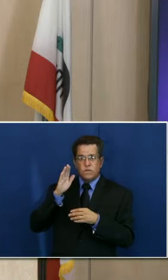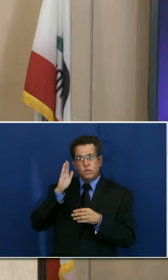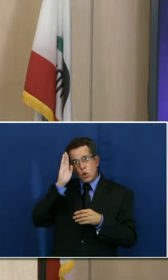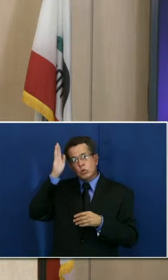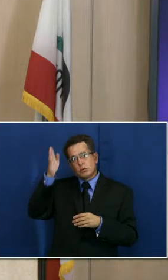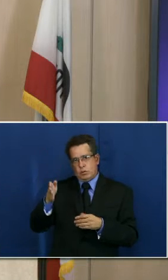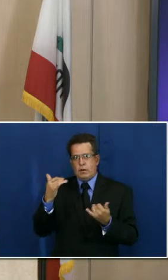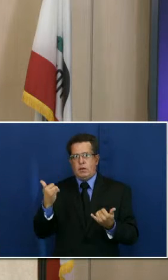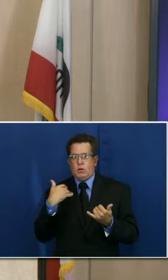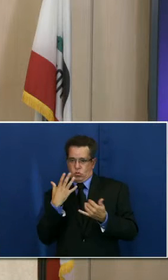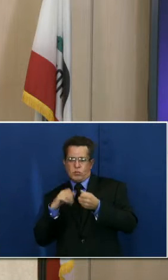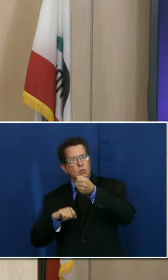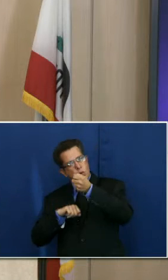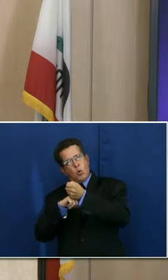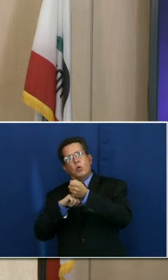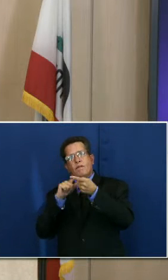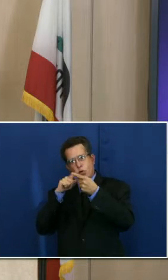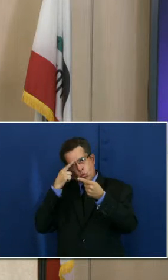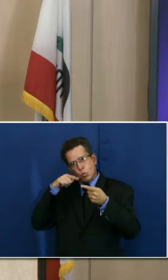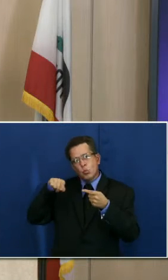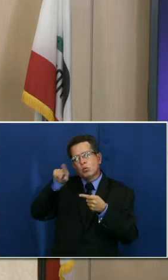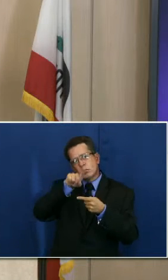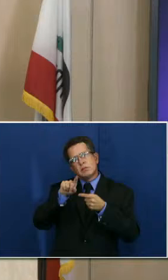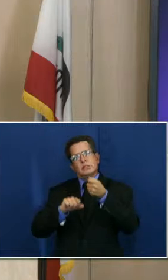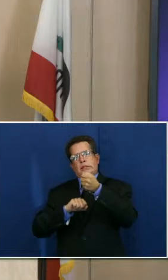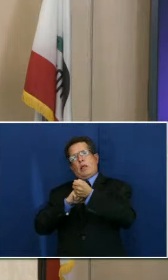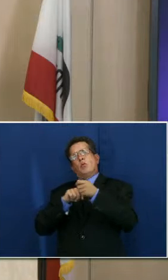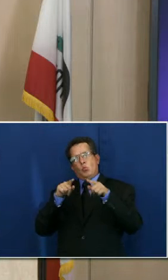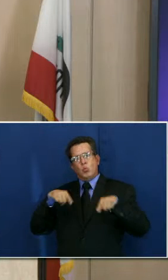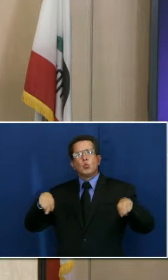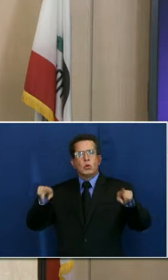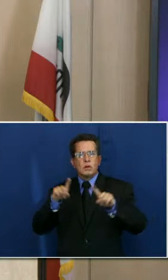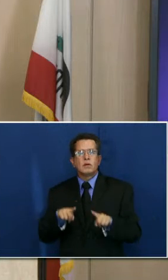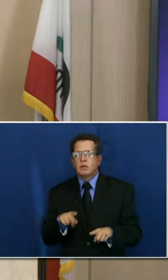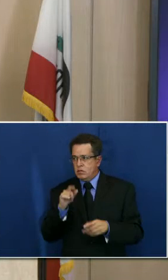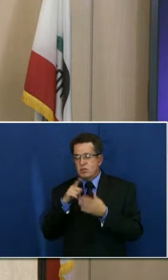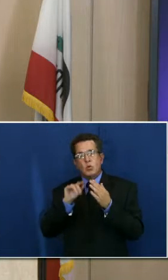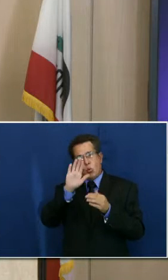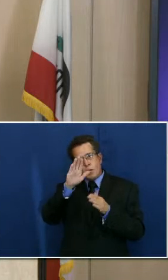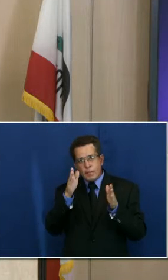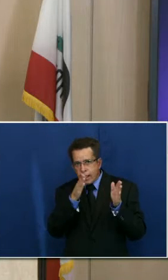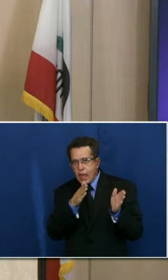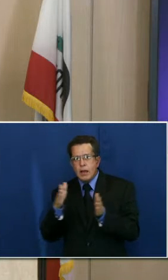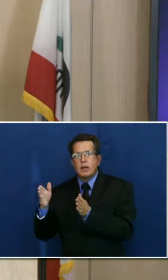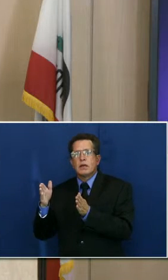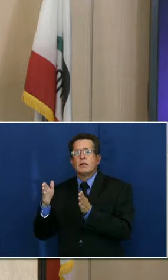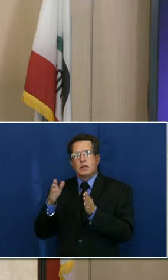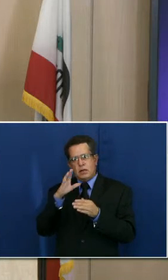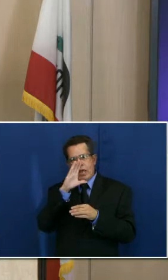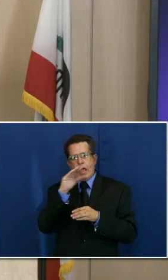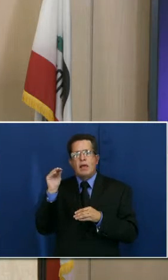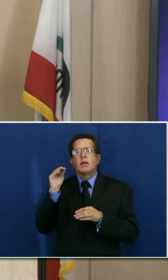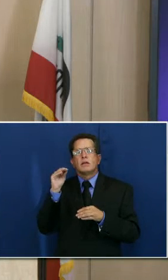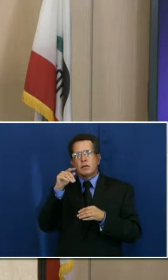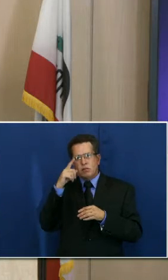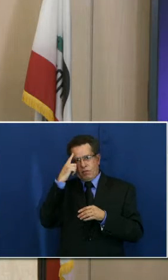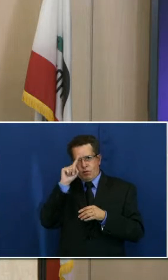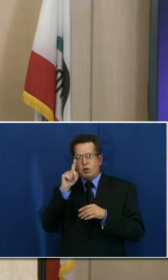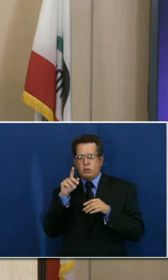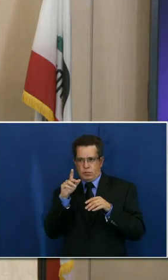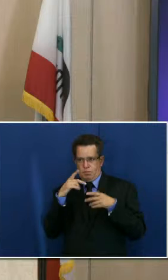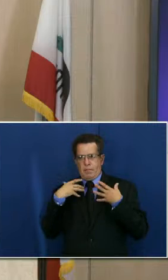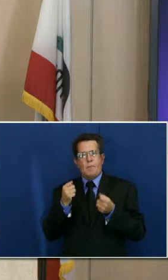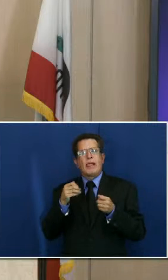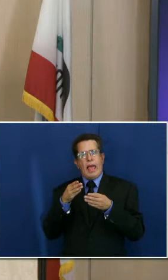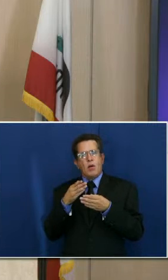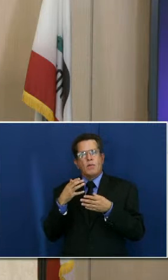that we are there to be a resource and an aid and assistance, not only in terms of their plans and providing technical assistance around the public health challenges they